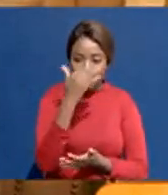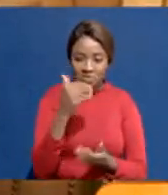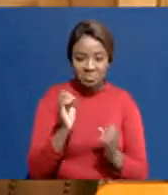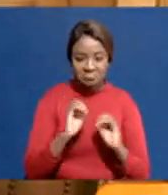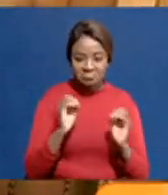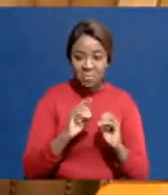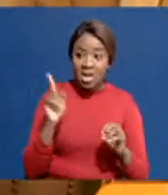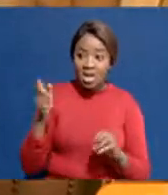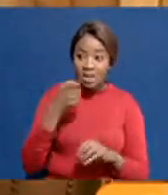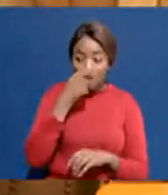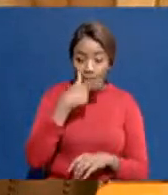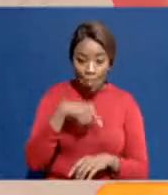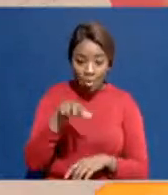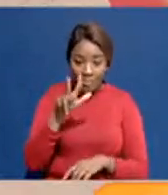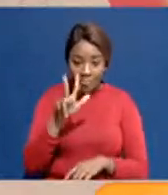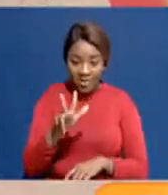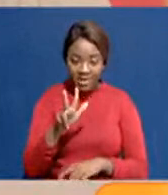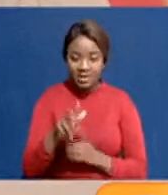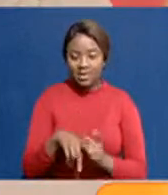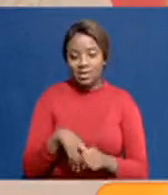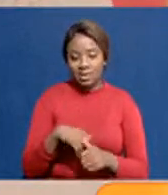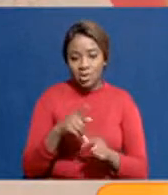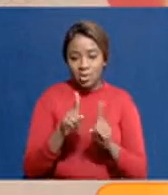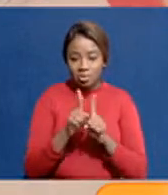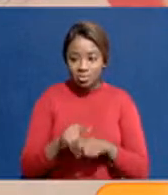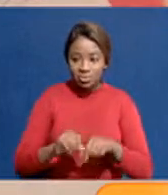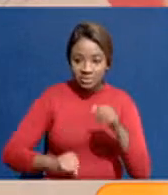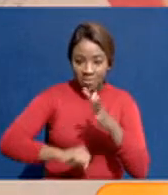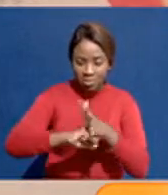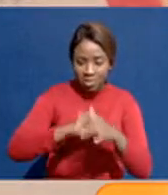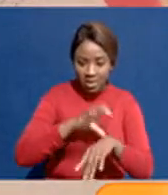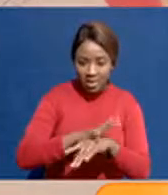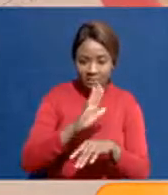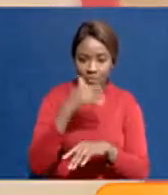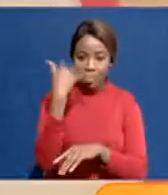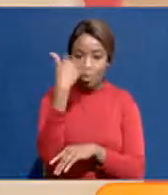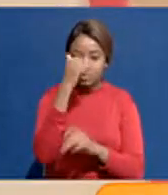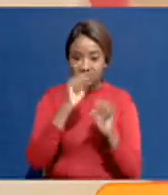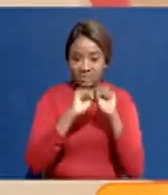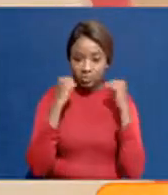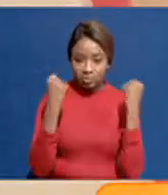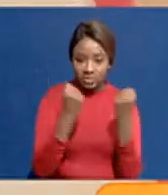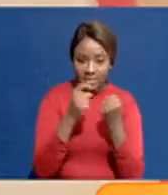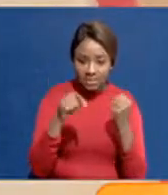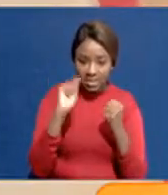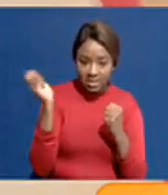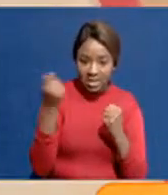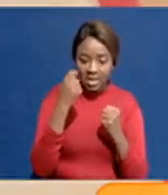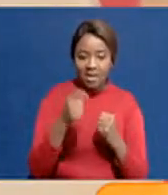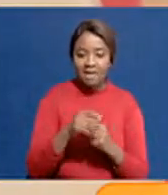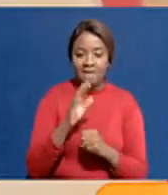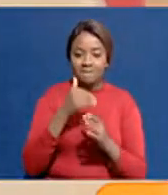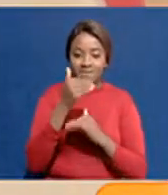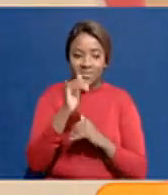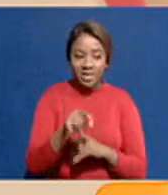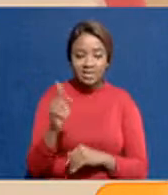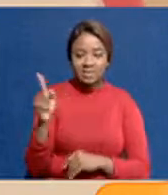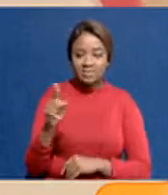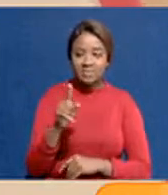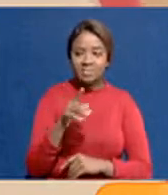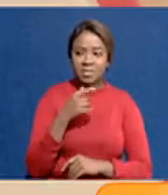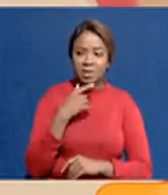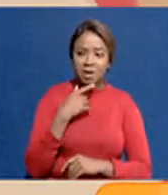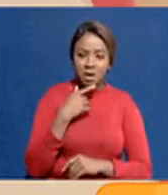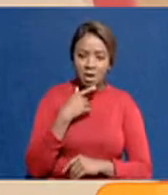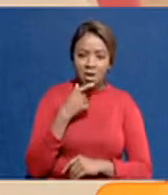3. With the help of resources from the Autism Society of Kenya, Rosemary immediately enrolled Kimani